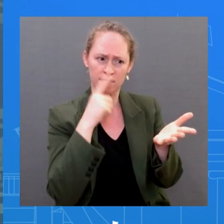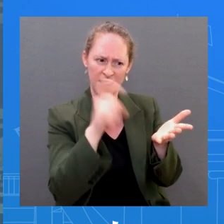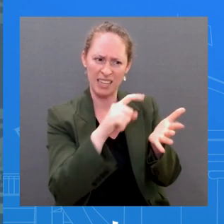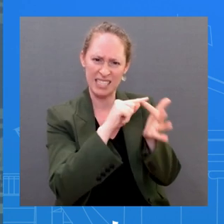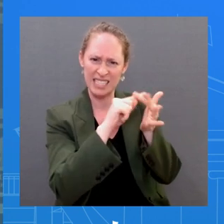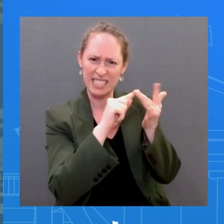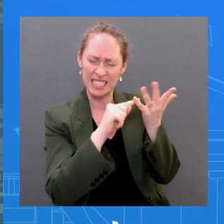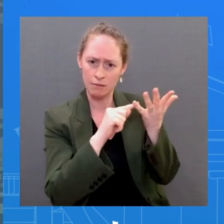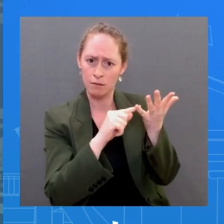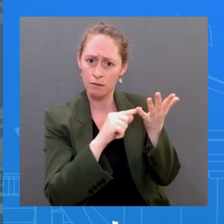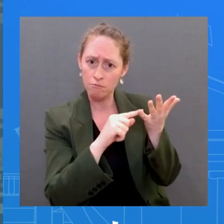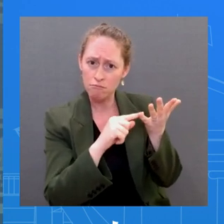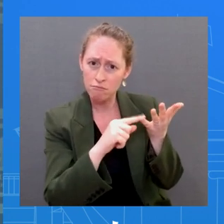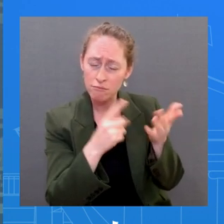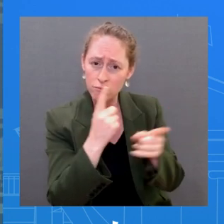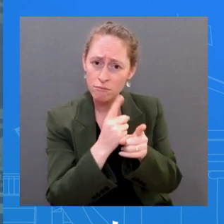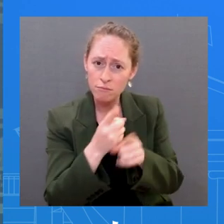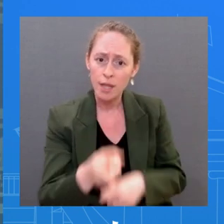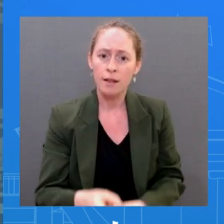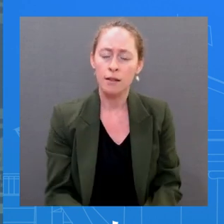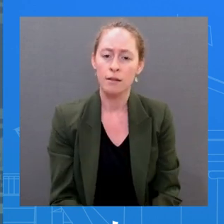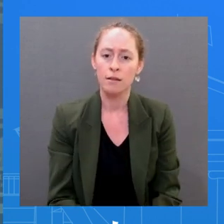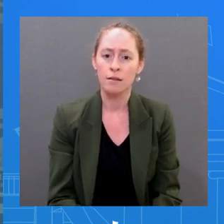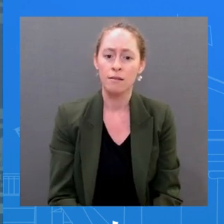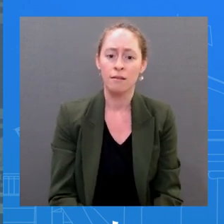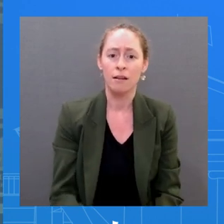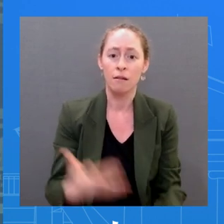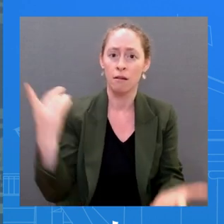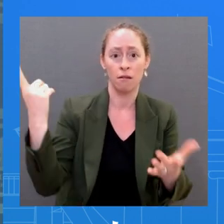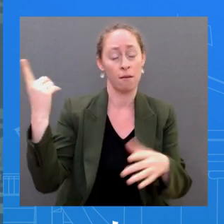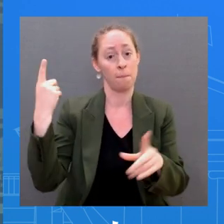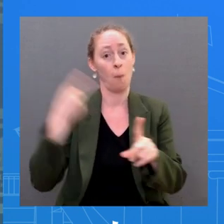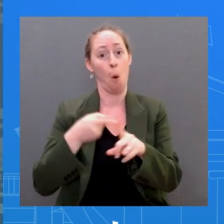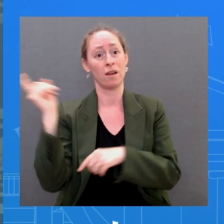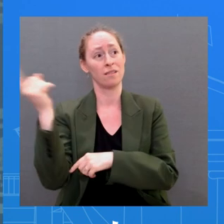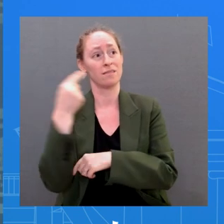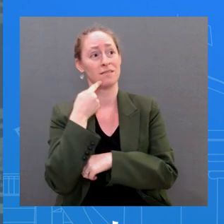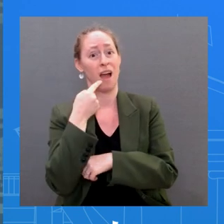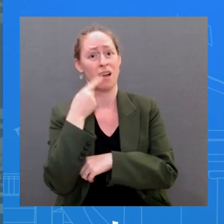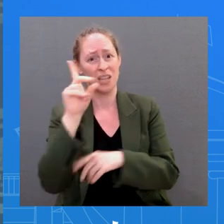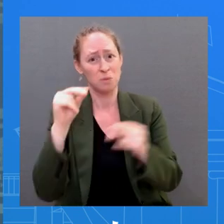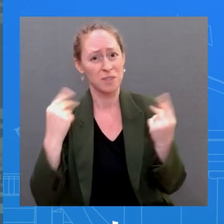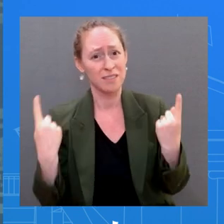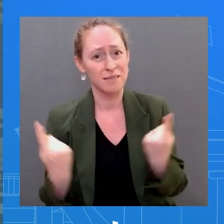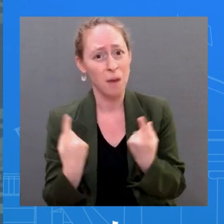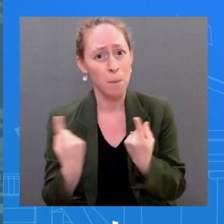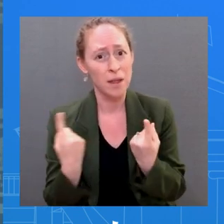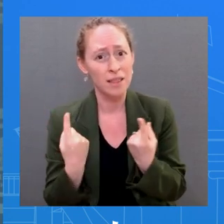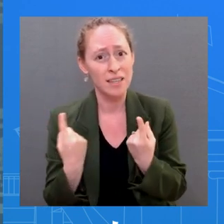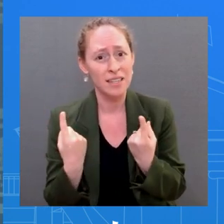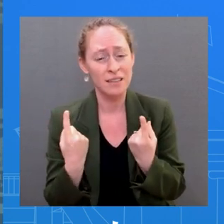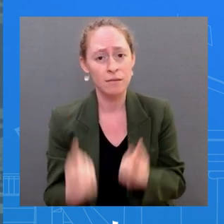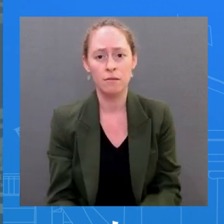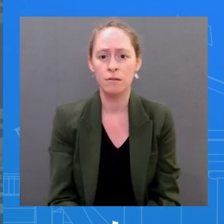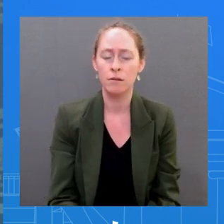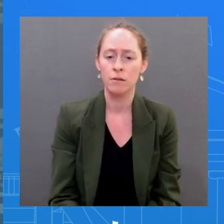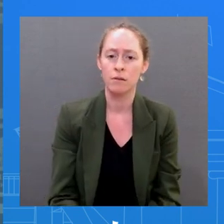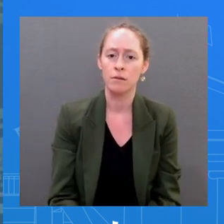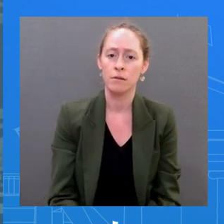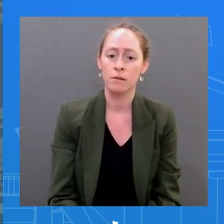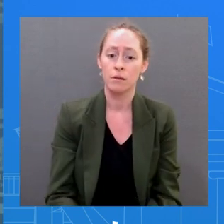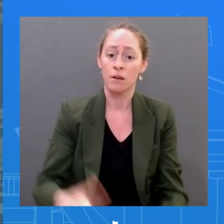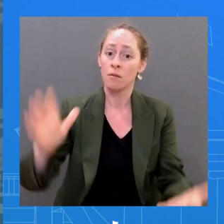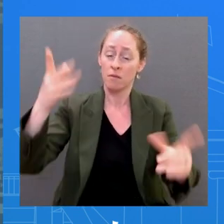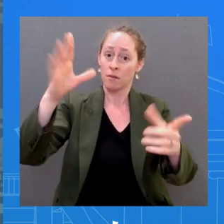to do something. His message is to the American people, we have to do something. He went to Uvalde, as you know, he